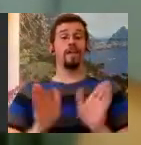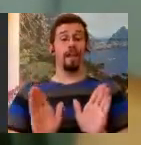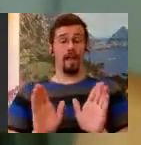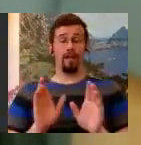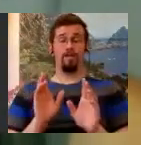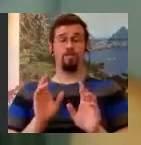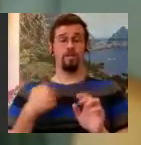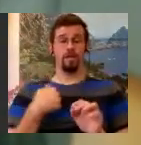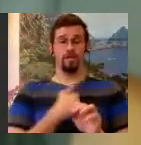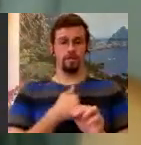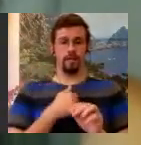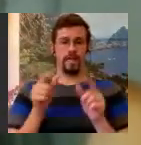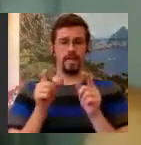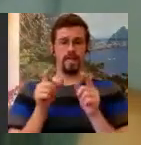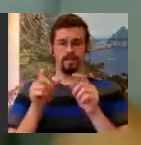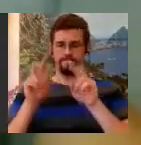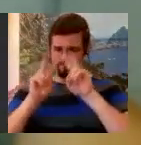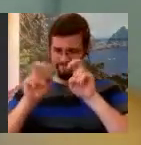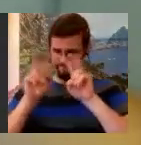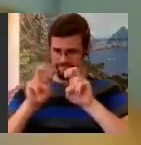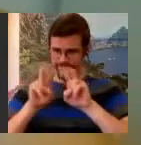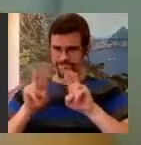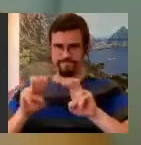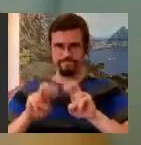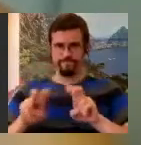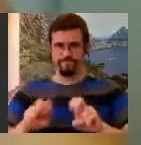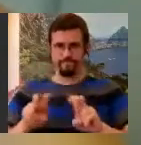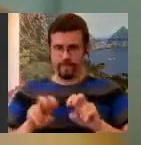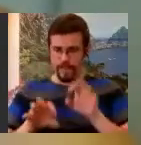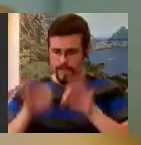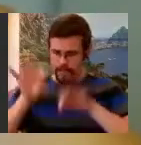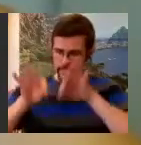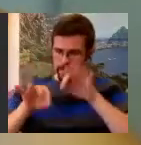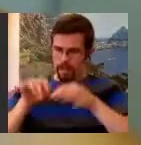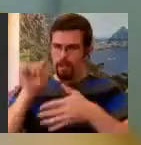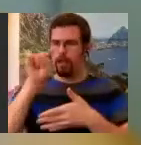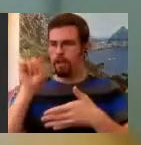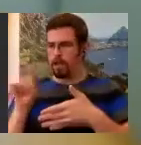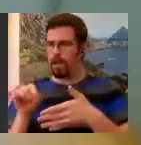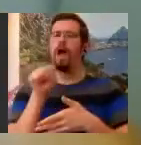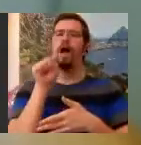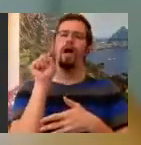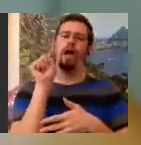statistics, which allow in turn to suggest the more